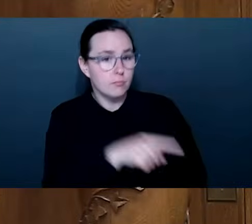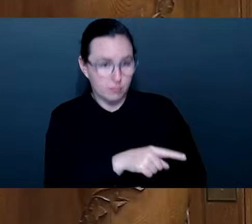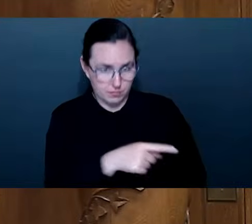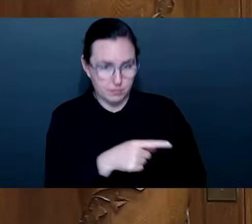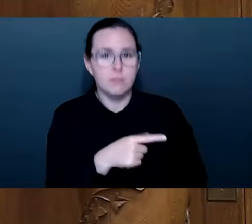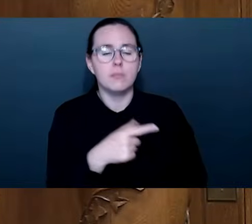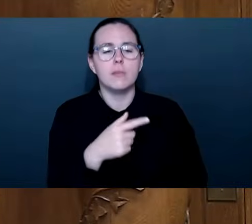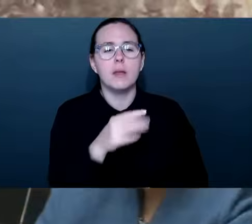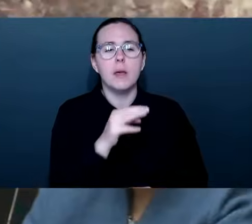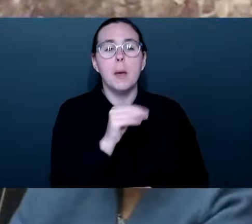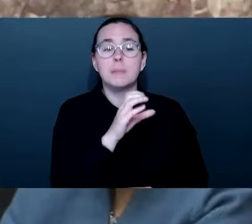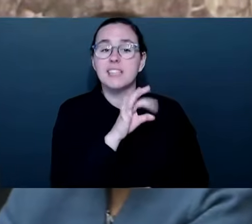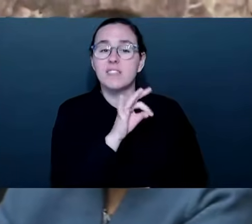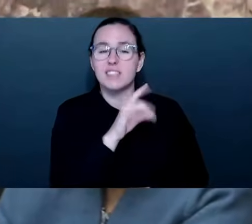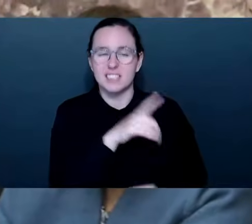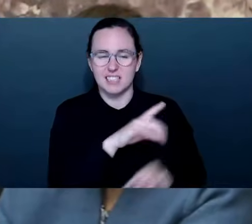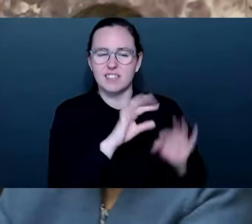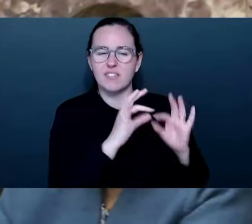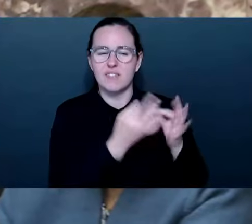Wickens household.